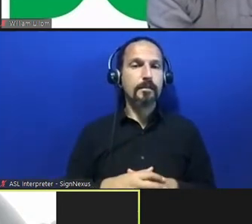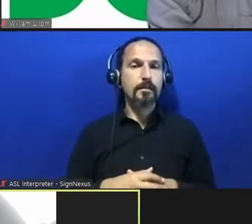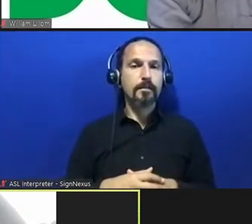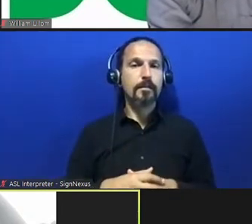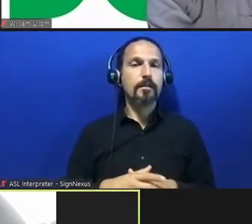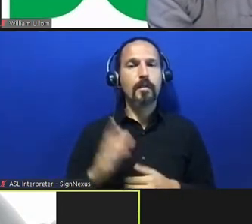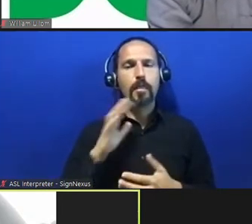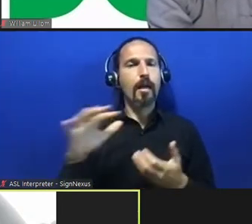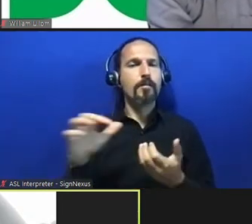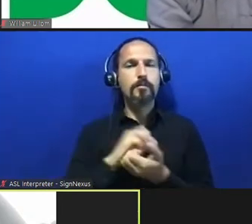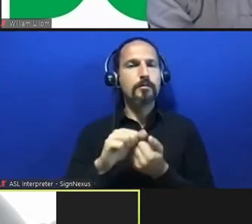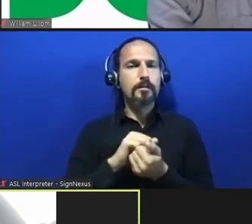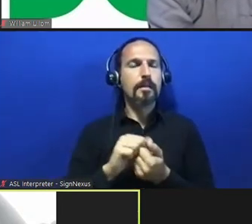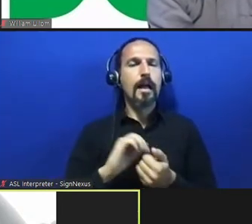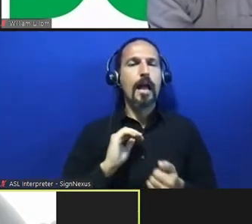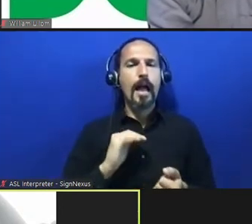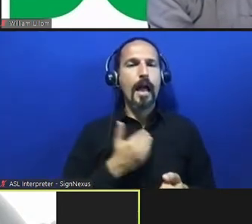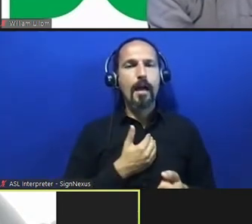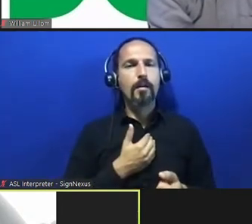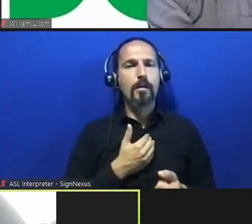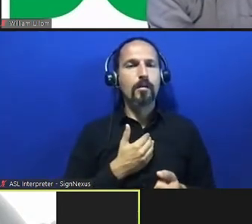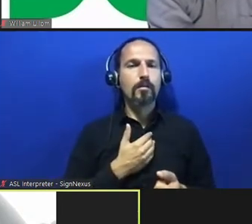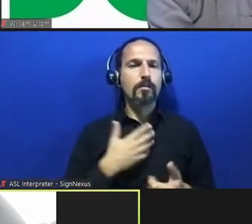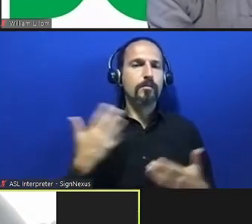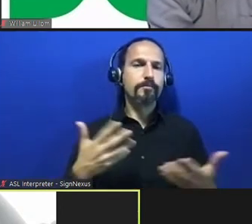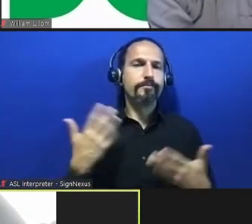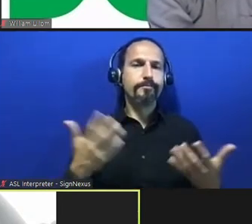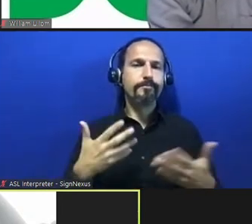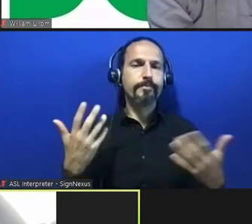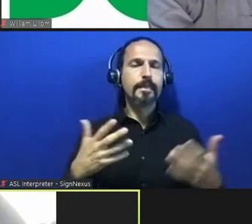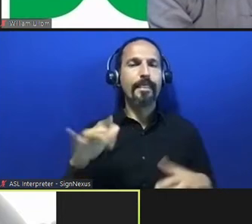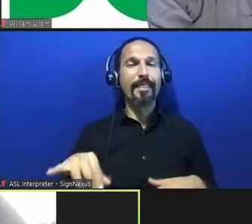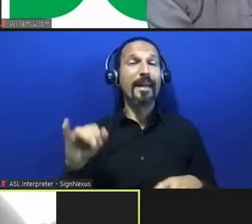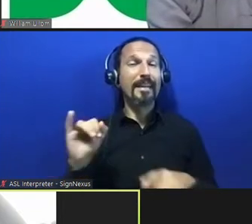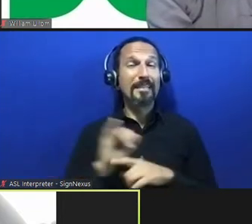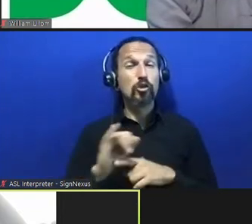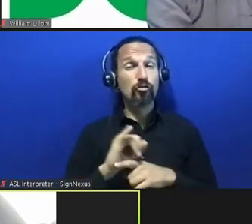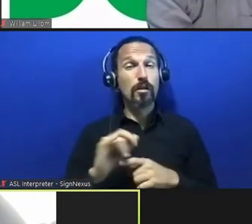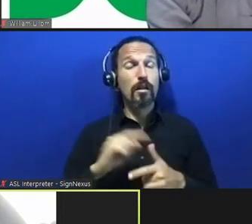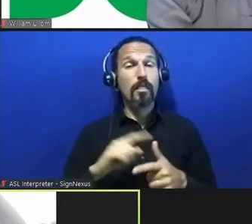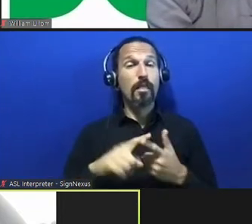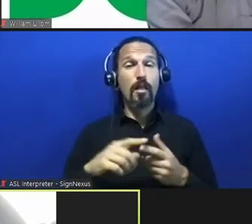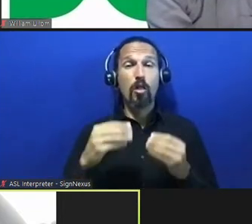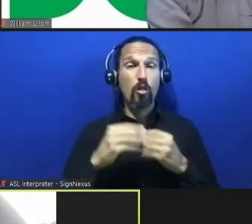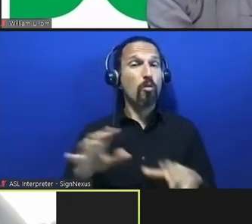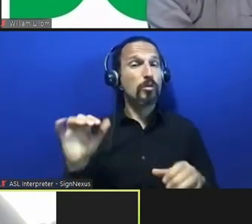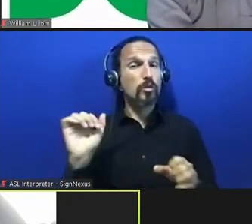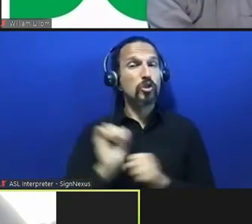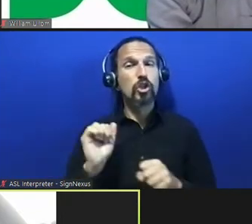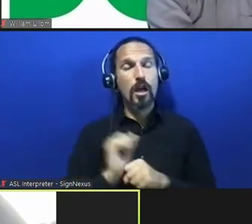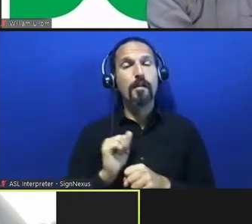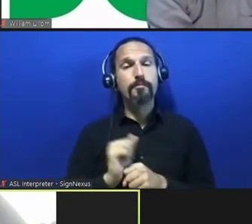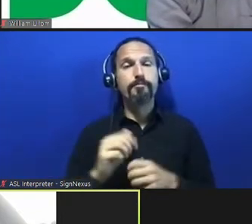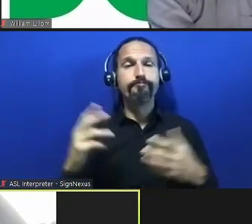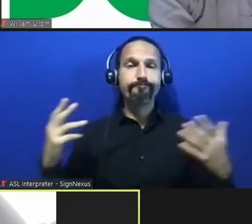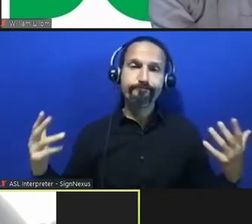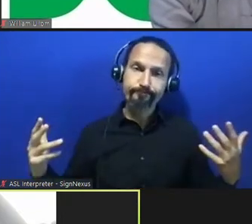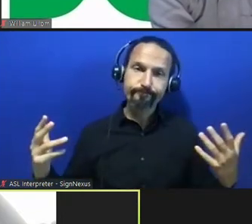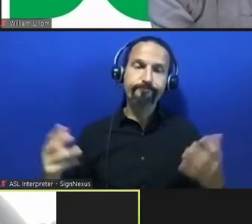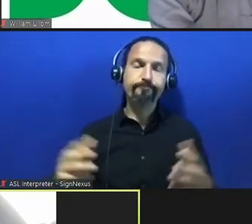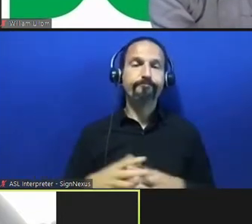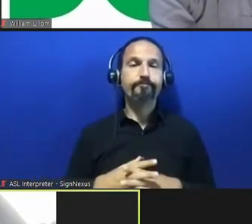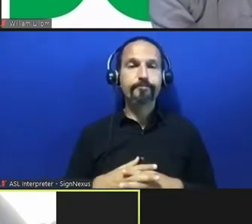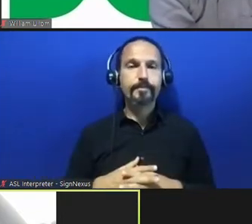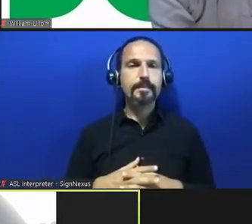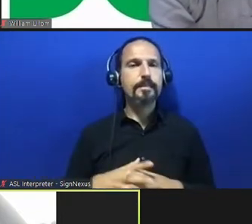our just decimate our you know the industry and put us out of a job you know it just